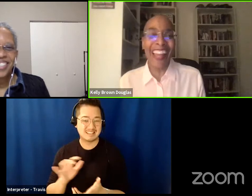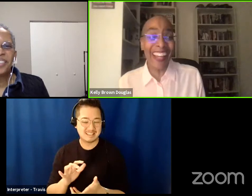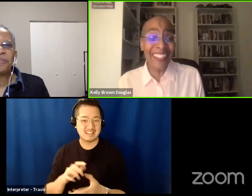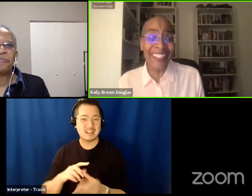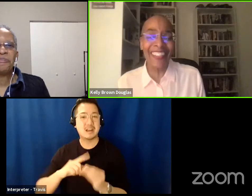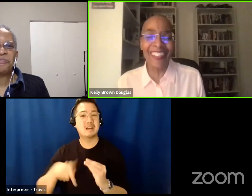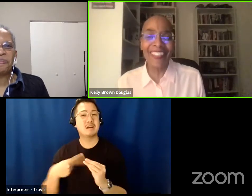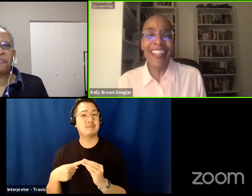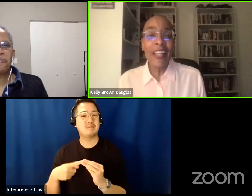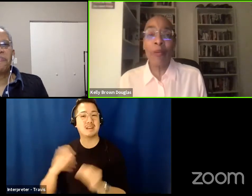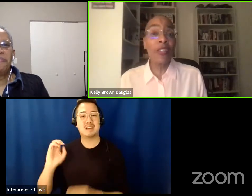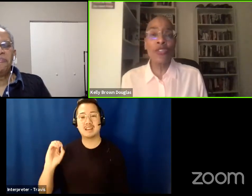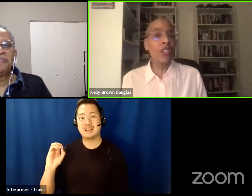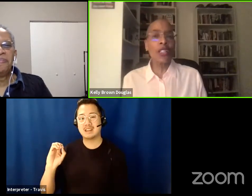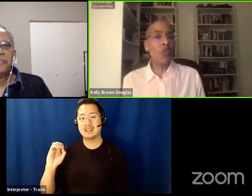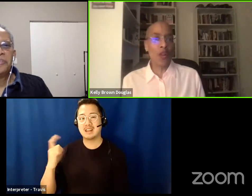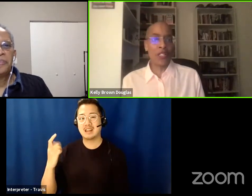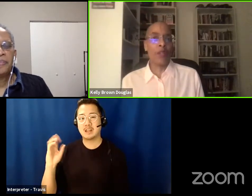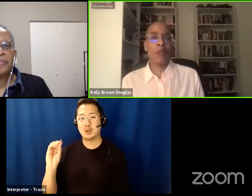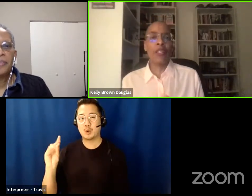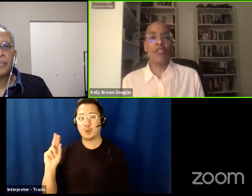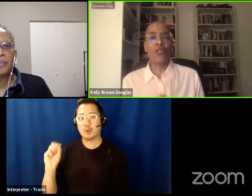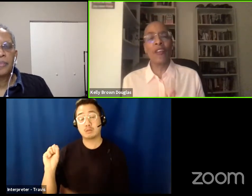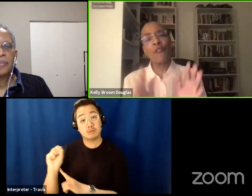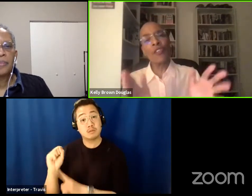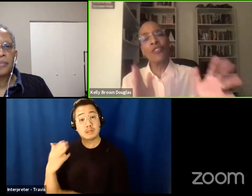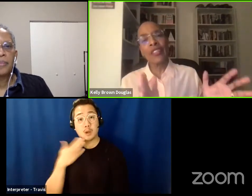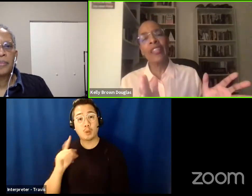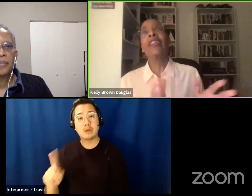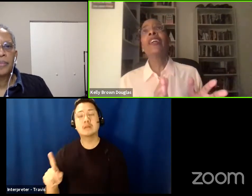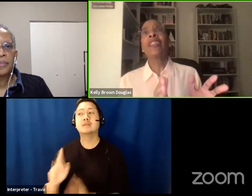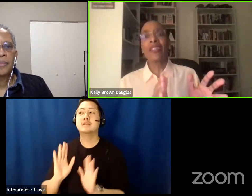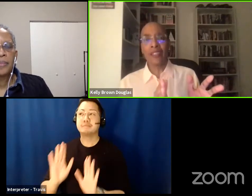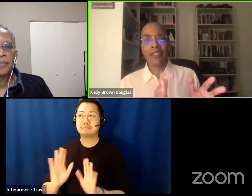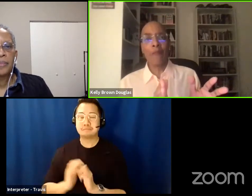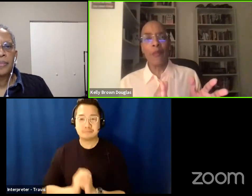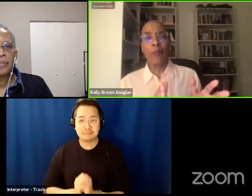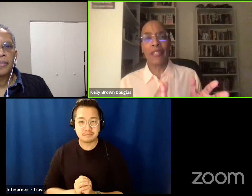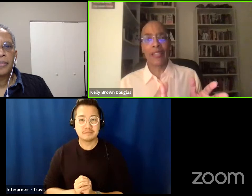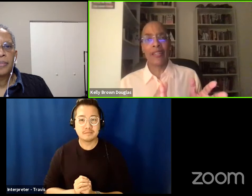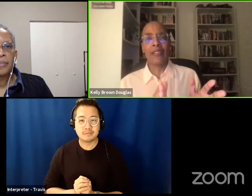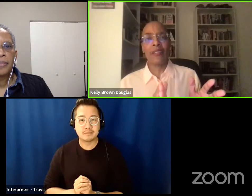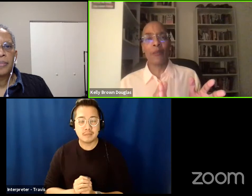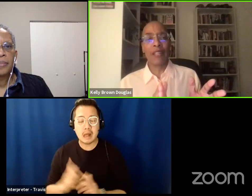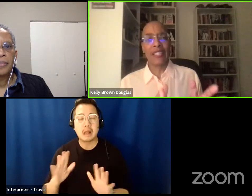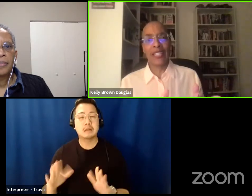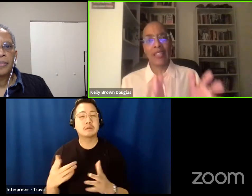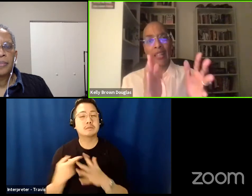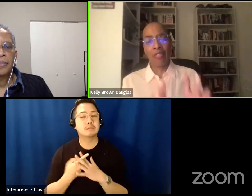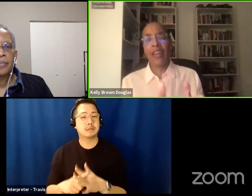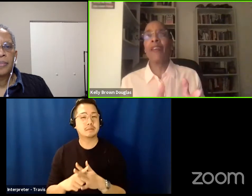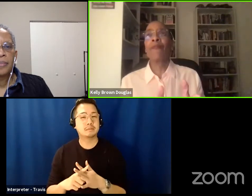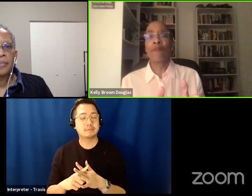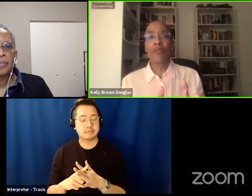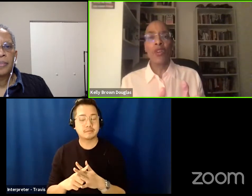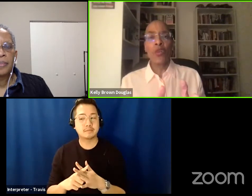About the Exodus. But it's a good question because you're right. First, let me begin by saying